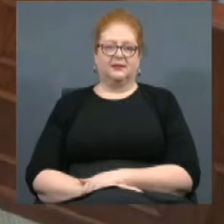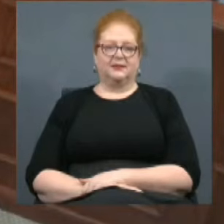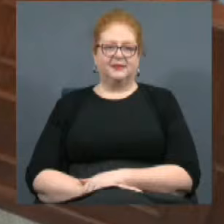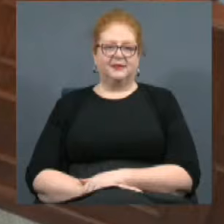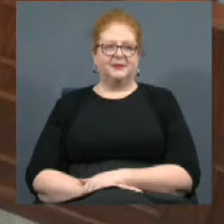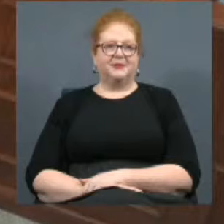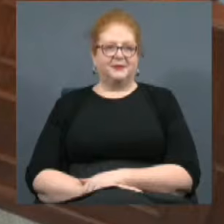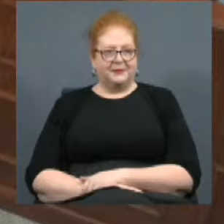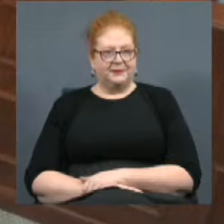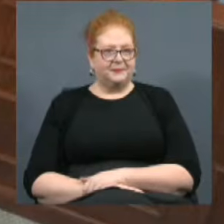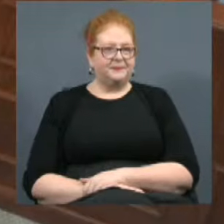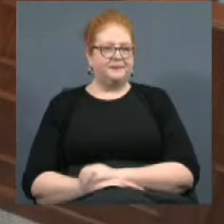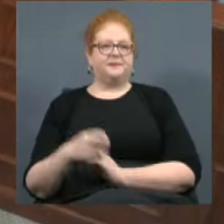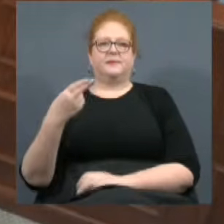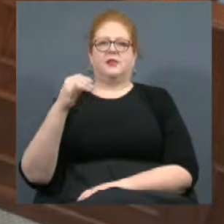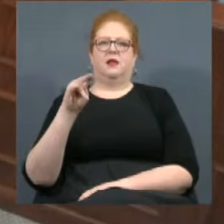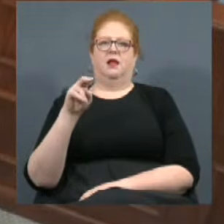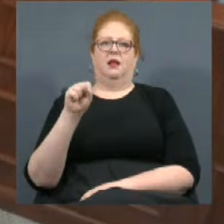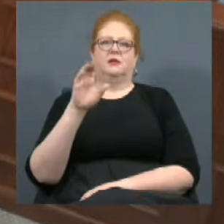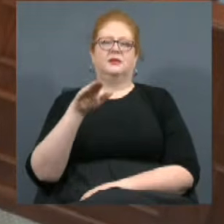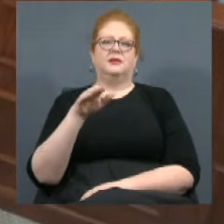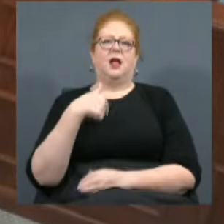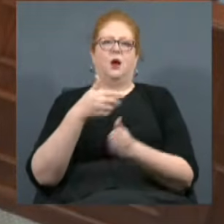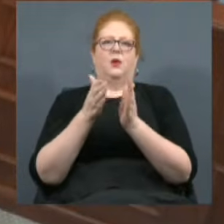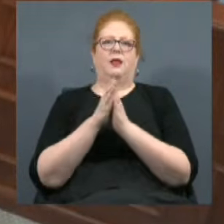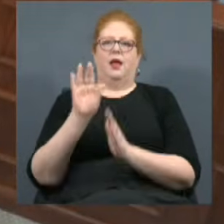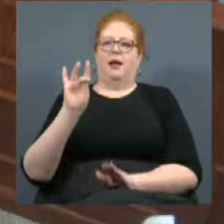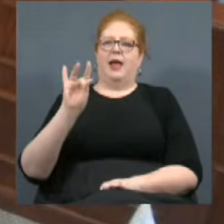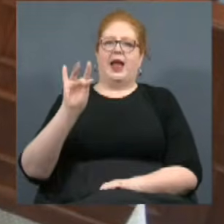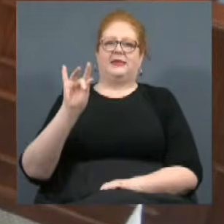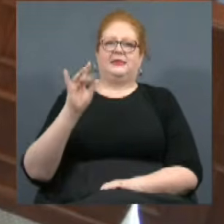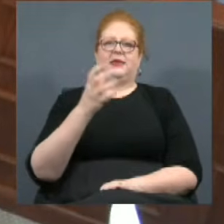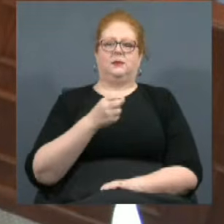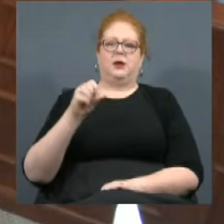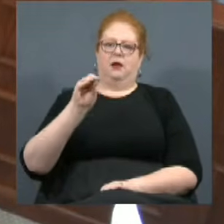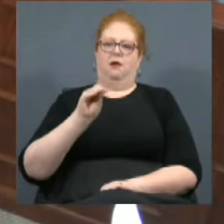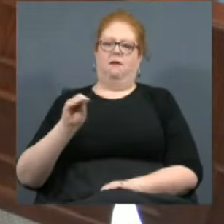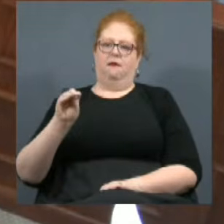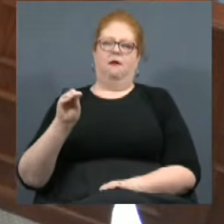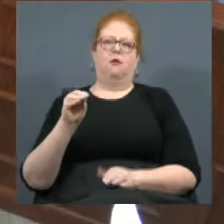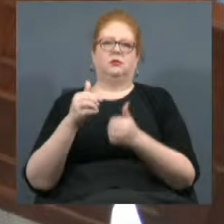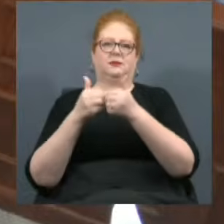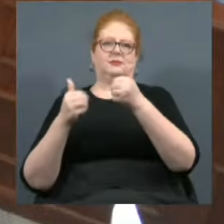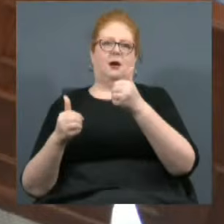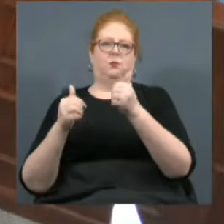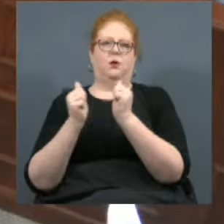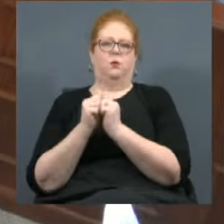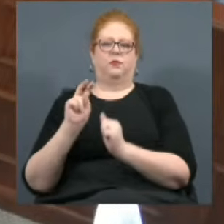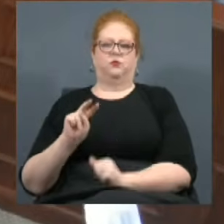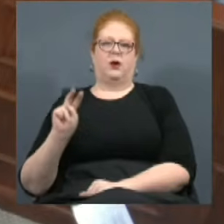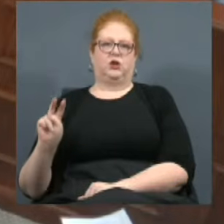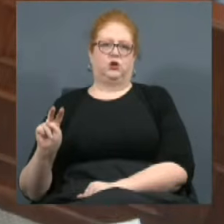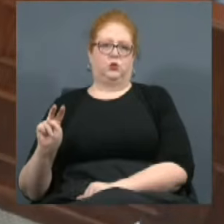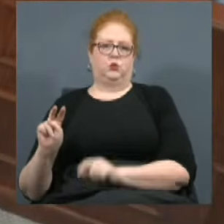Yes, Mayor, I'd like to ask 18 be held separate with 22.